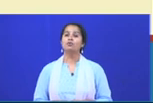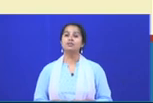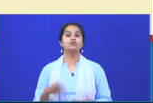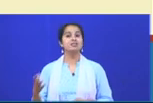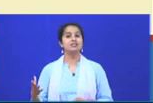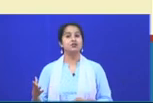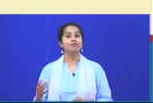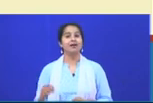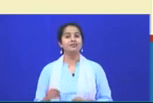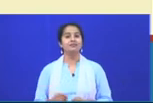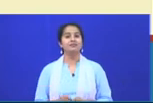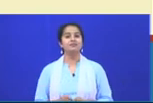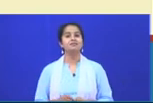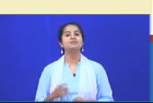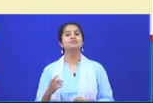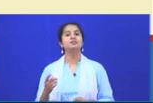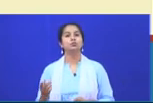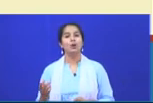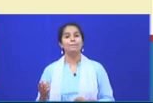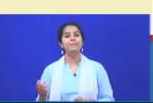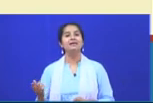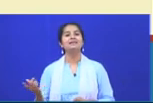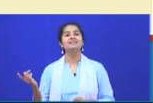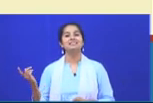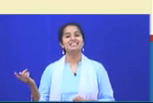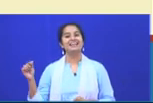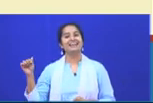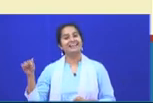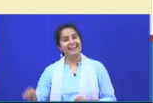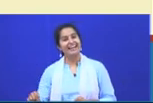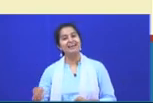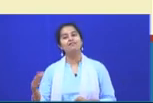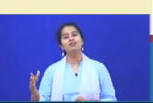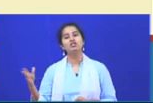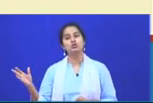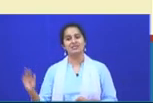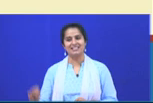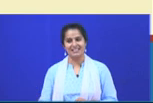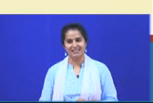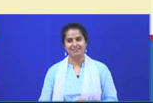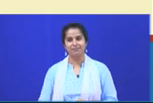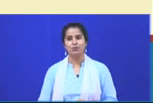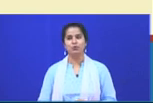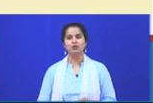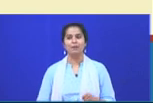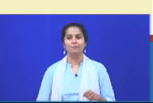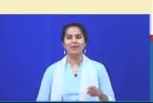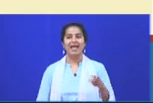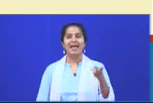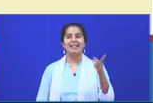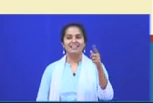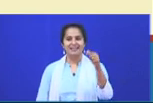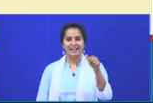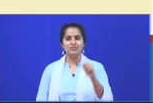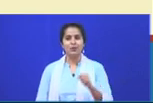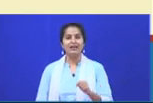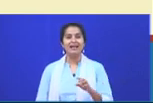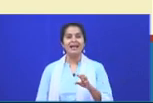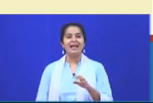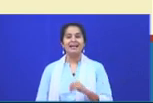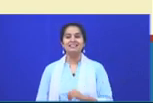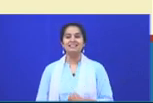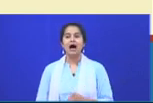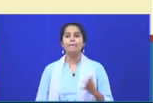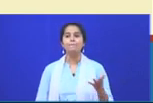Or if I want to say trust in your father, tvam janake vishwasihi. Uttamam. The next